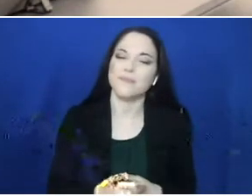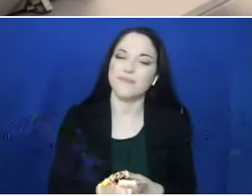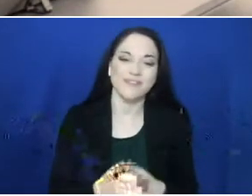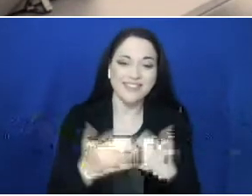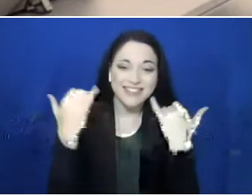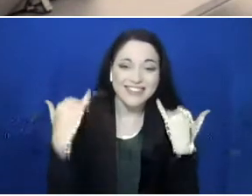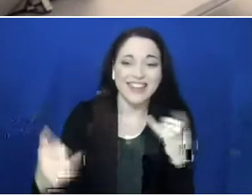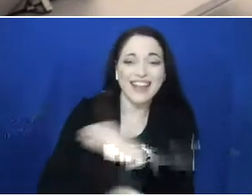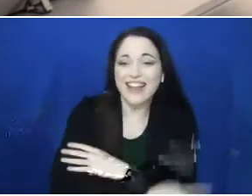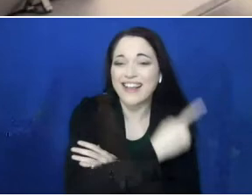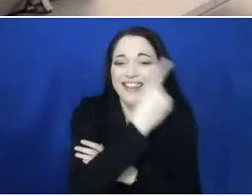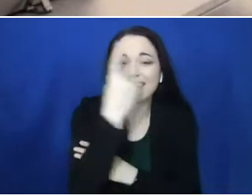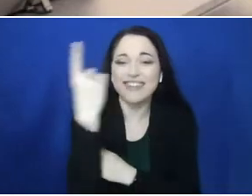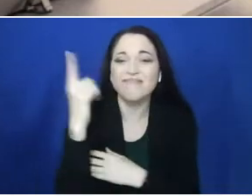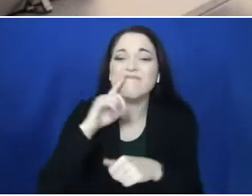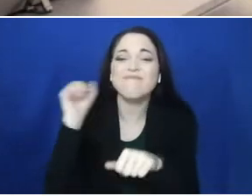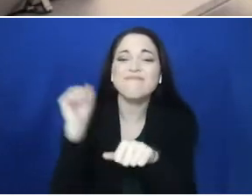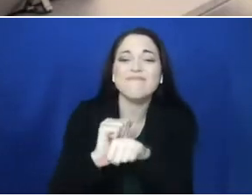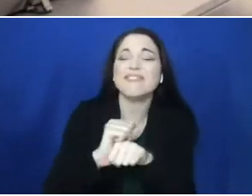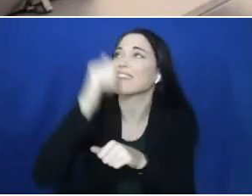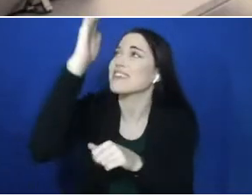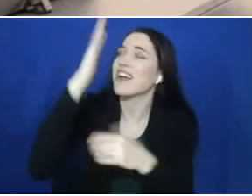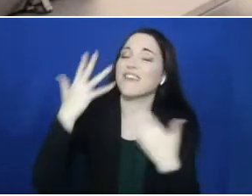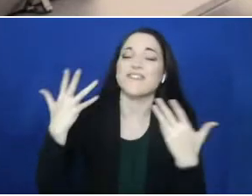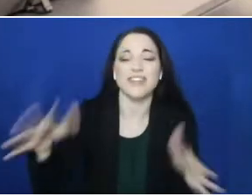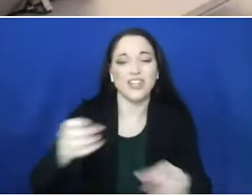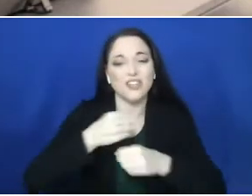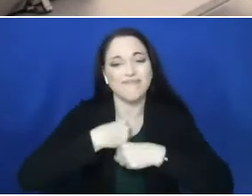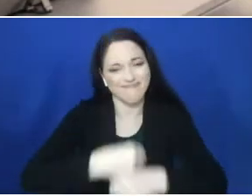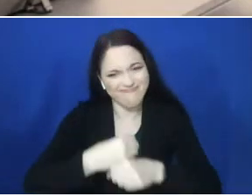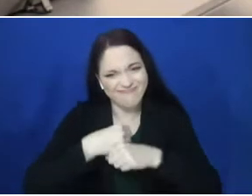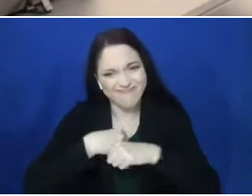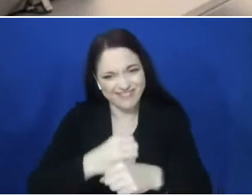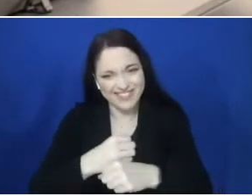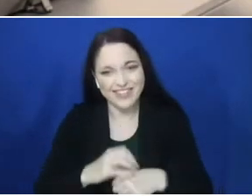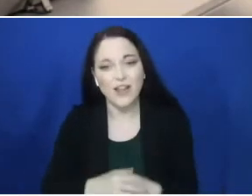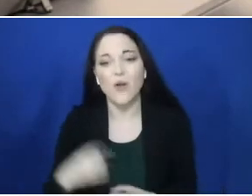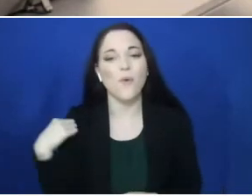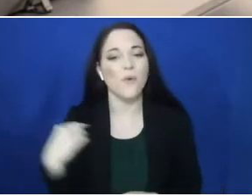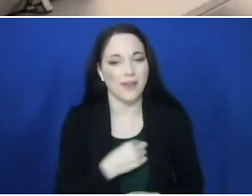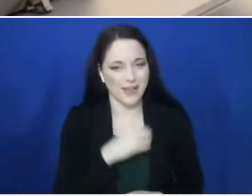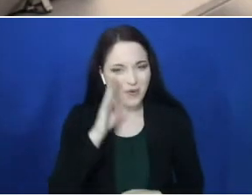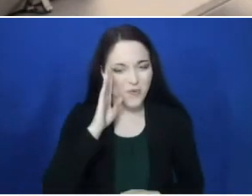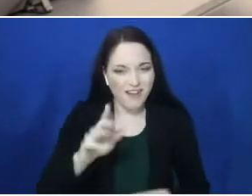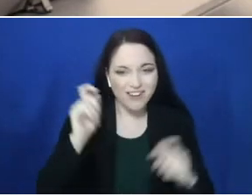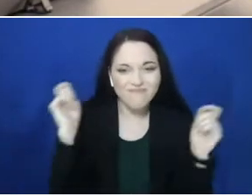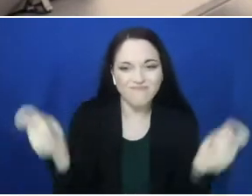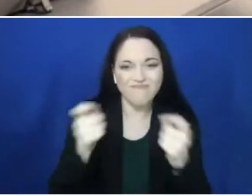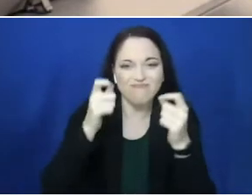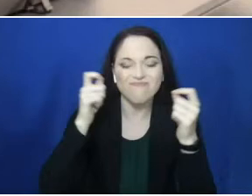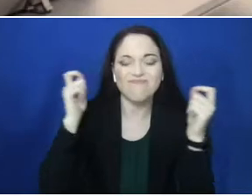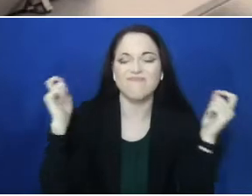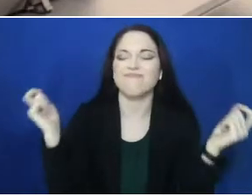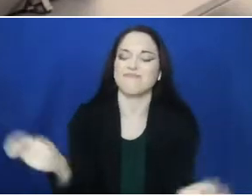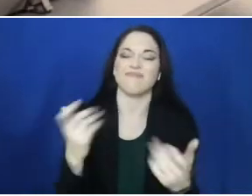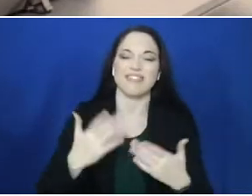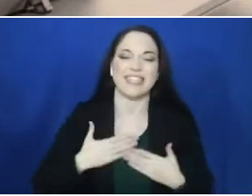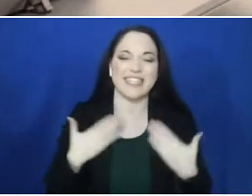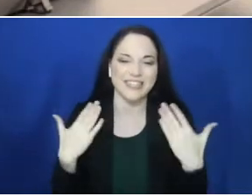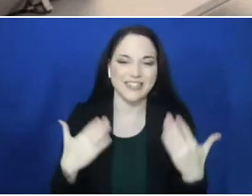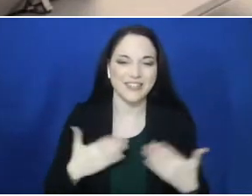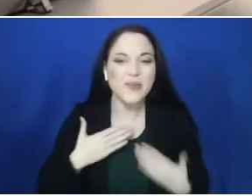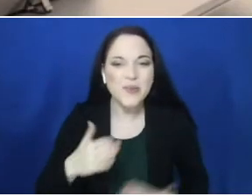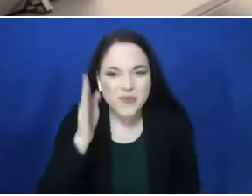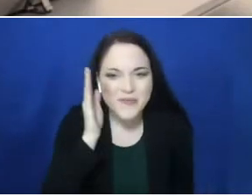day that our God has made. We will rejoice and be glad in it.